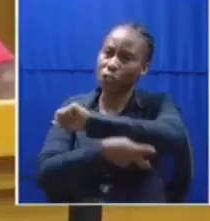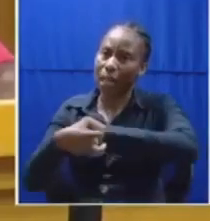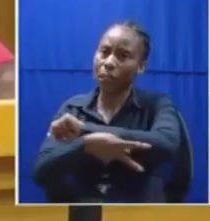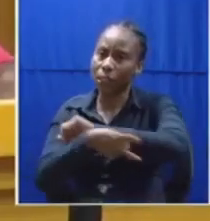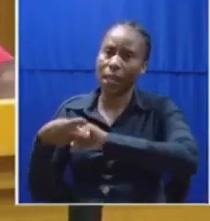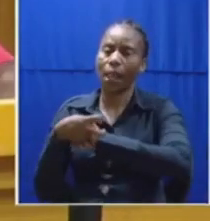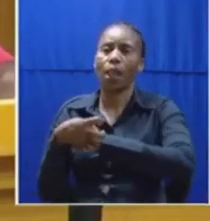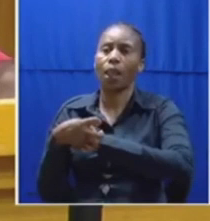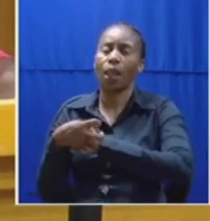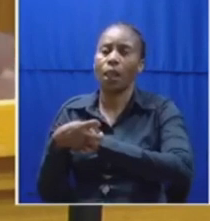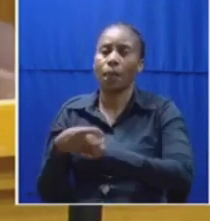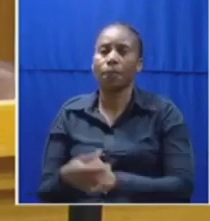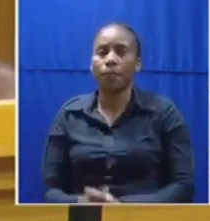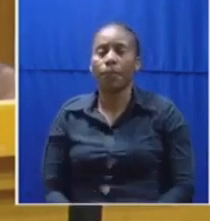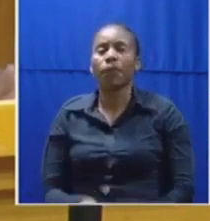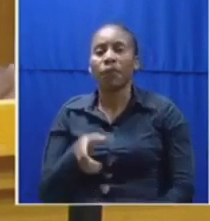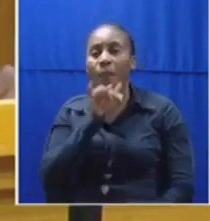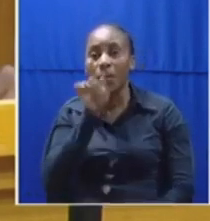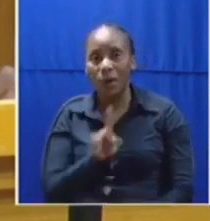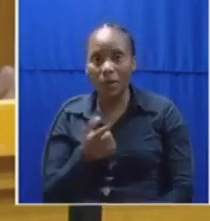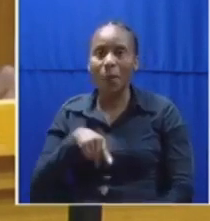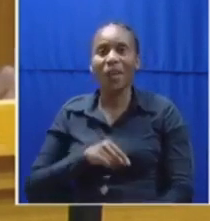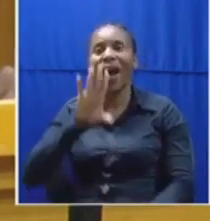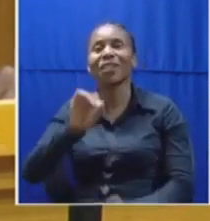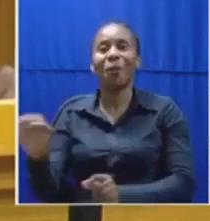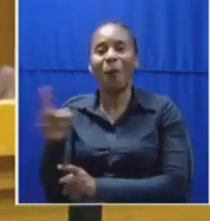ring of theirs. Therefore, we are asking all South